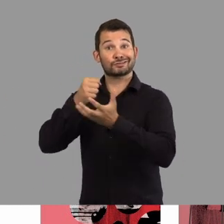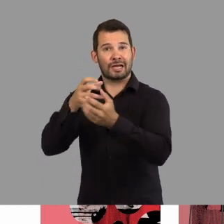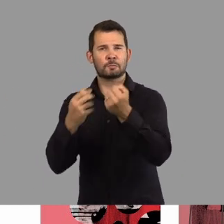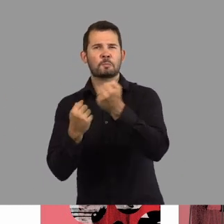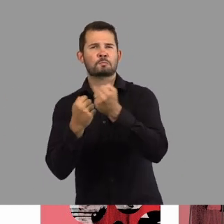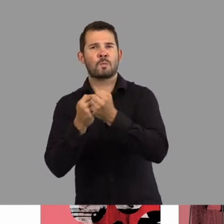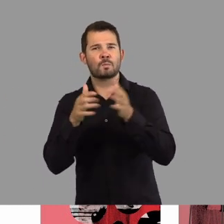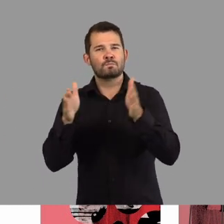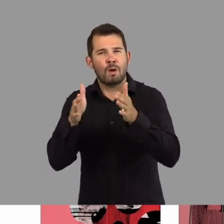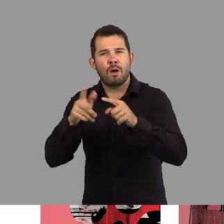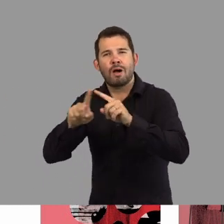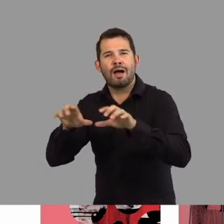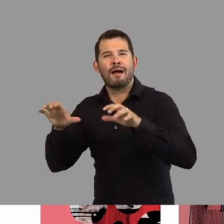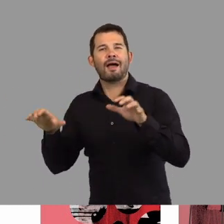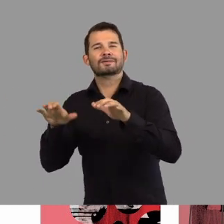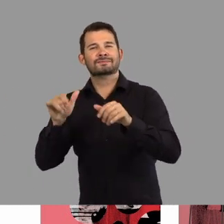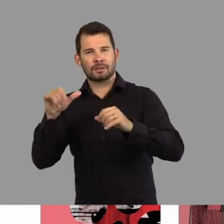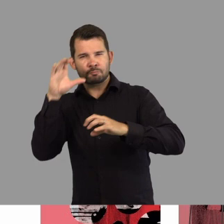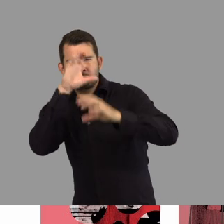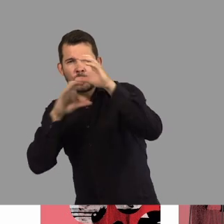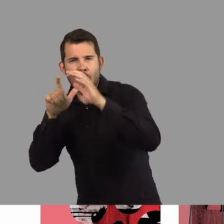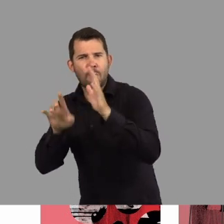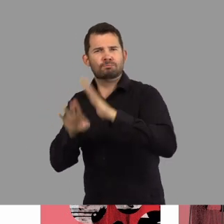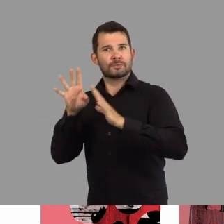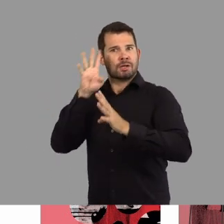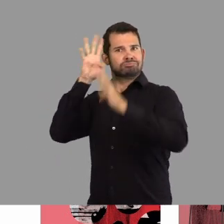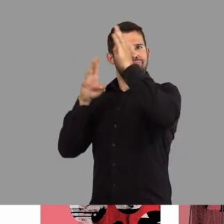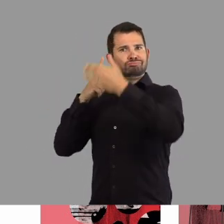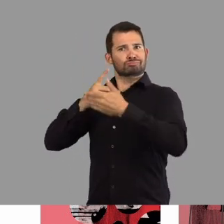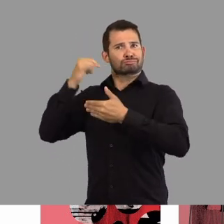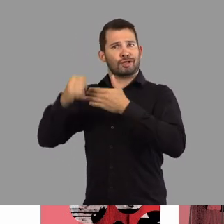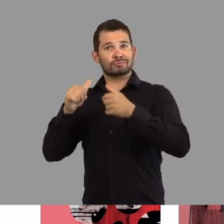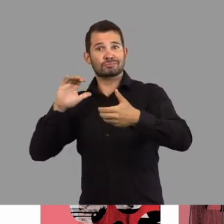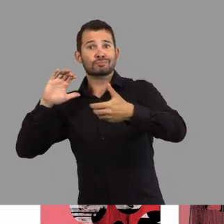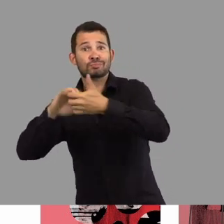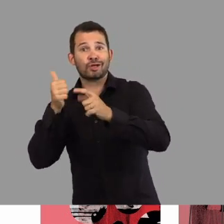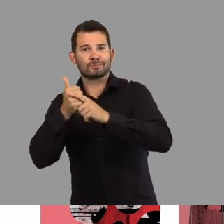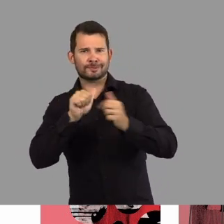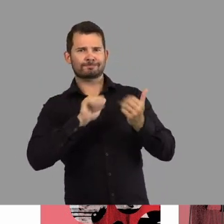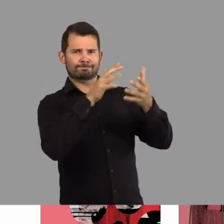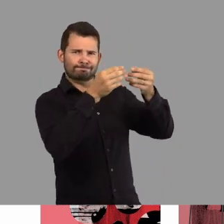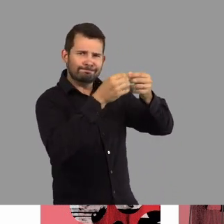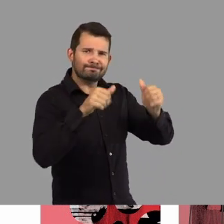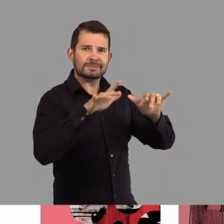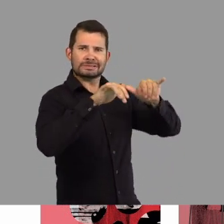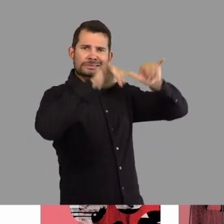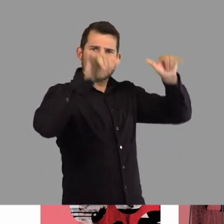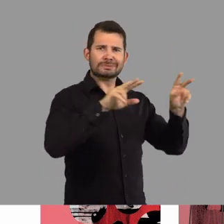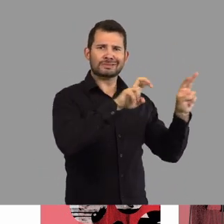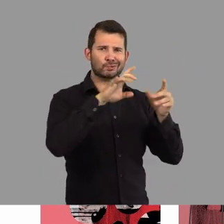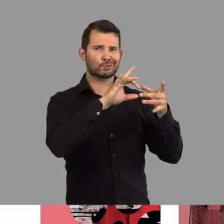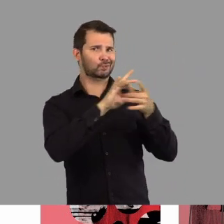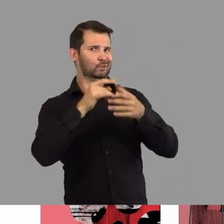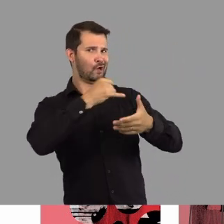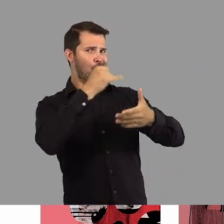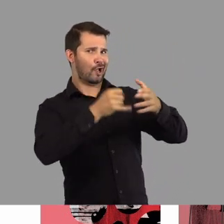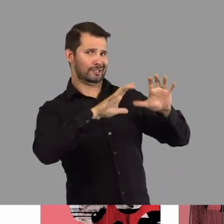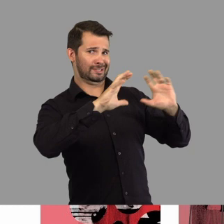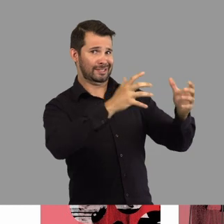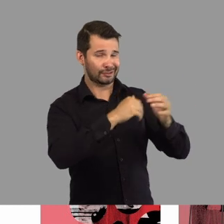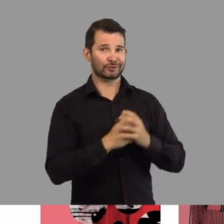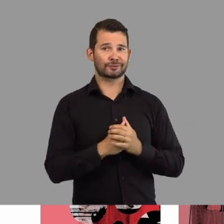Seed grants support small-scale activities to explore and develop innovation projects and partnerships that address systemic issues in the art